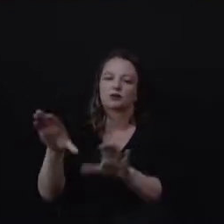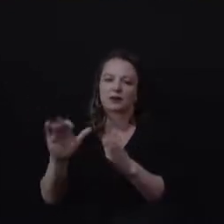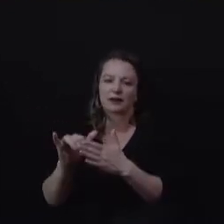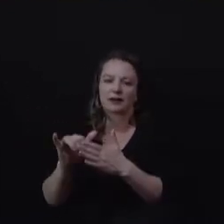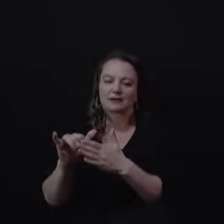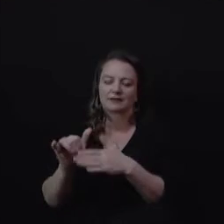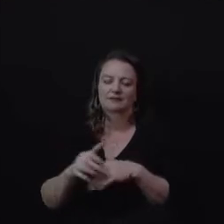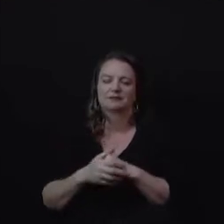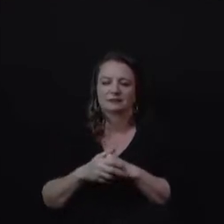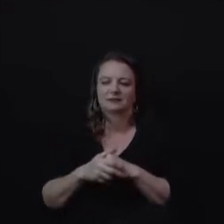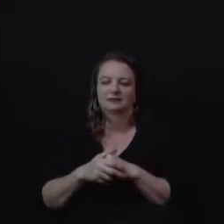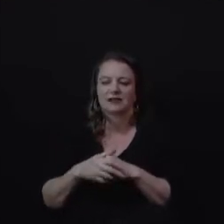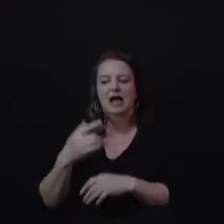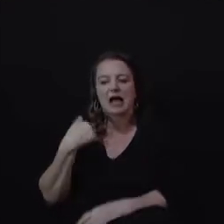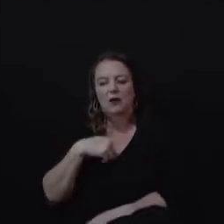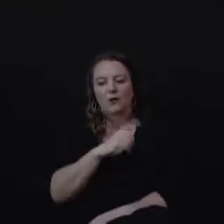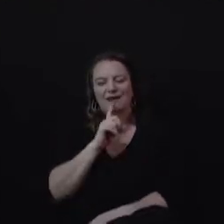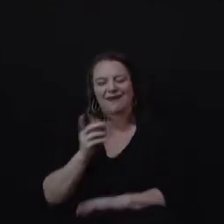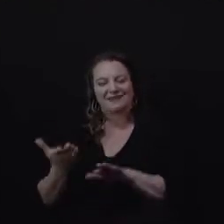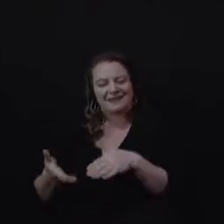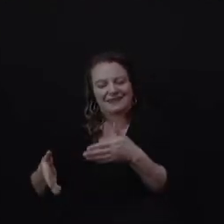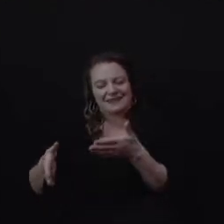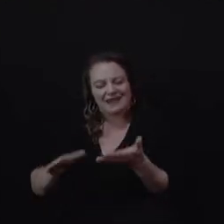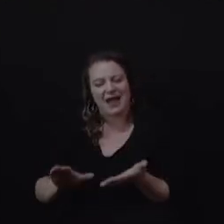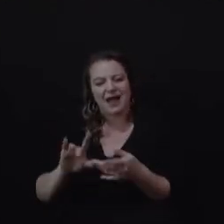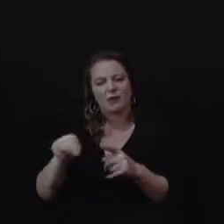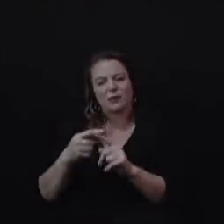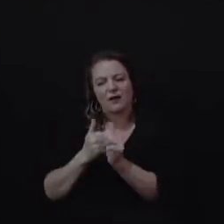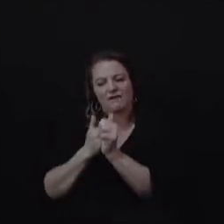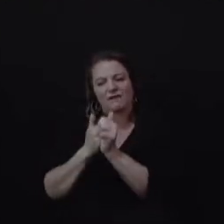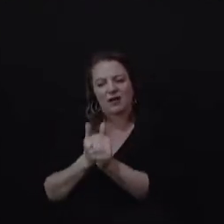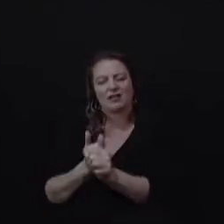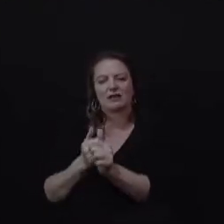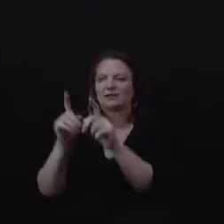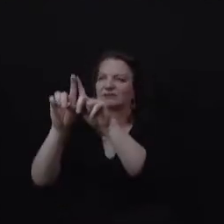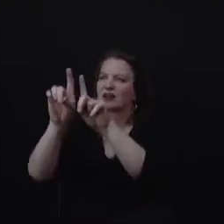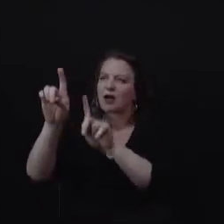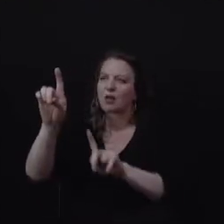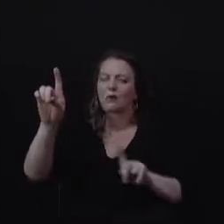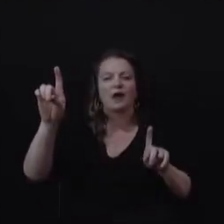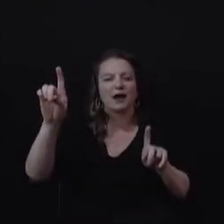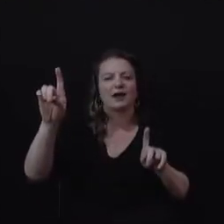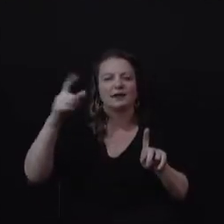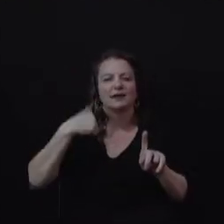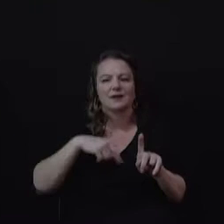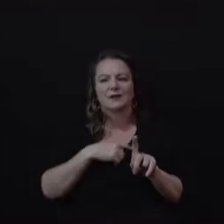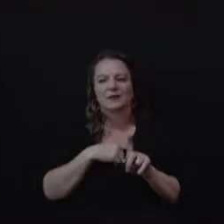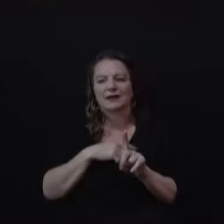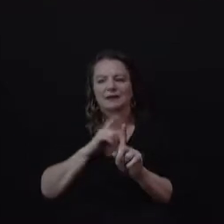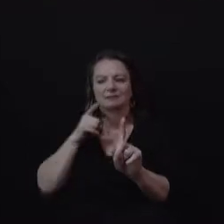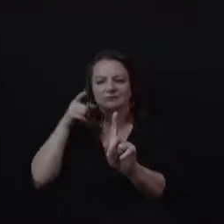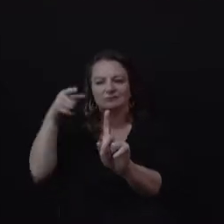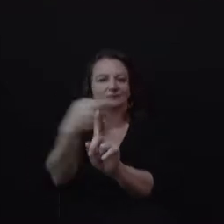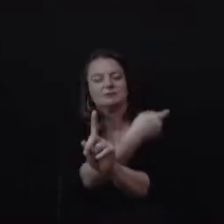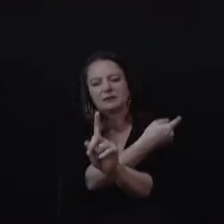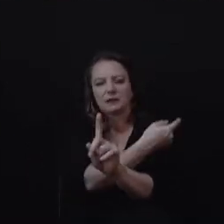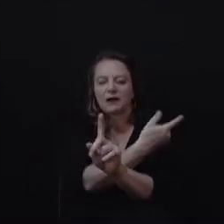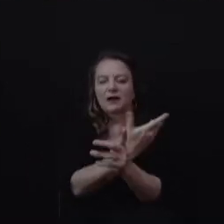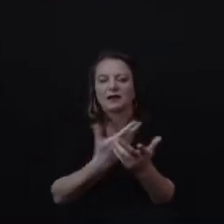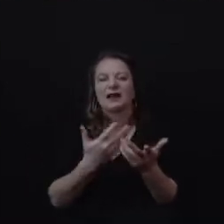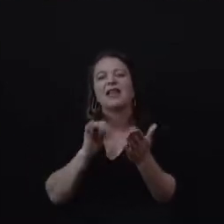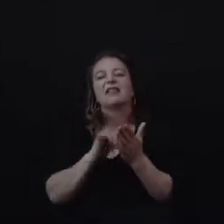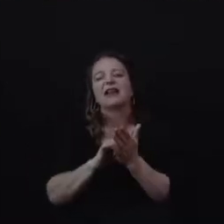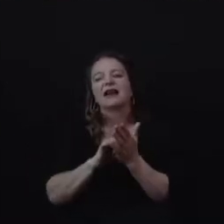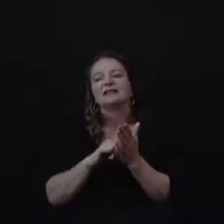through. We are dead when we fall away. We are dead when we miss the mark. It is both a reference